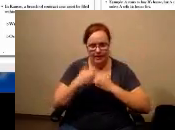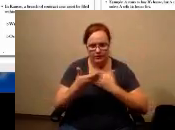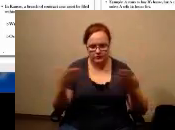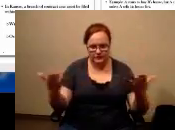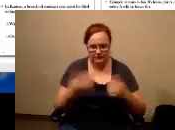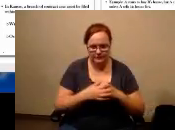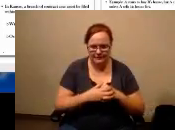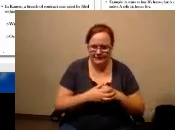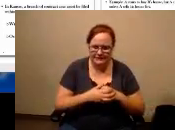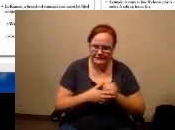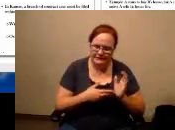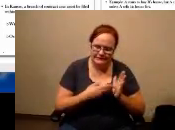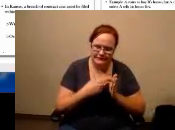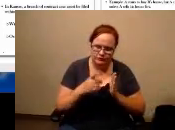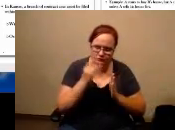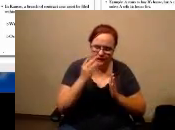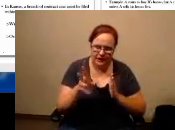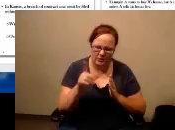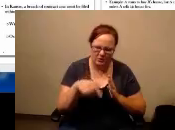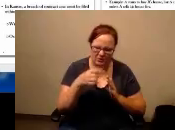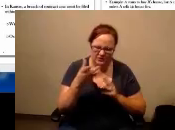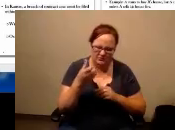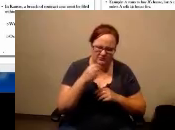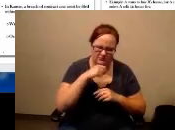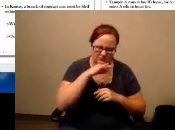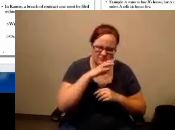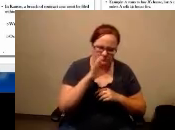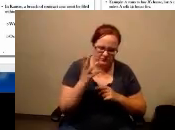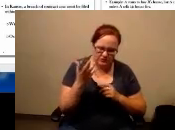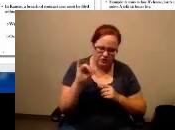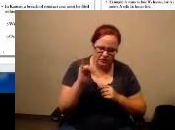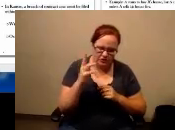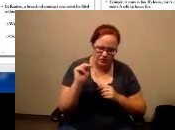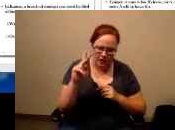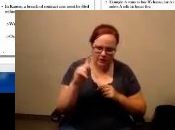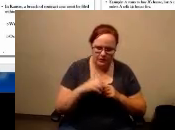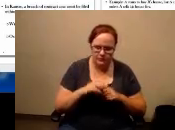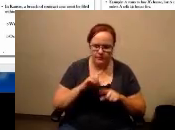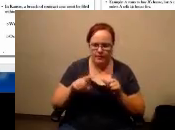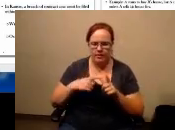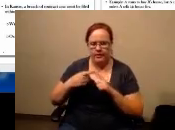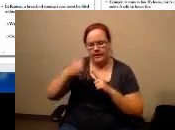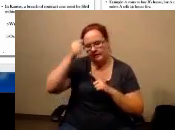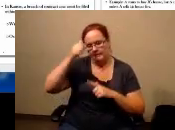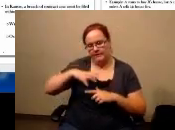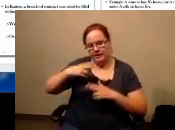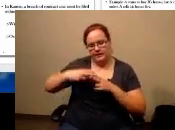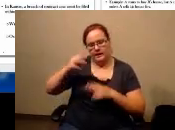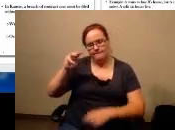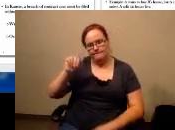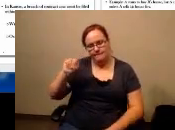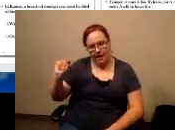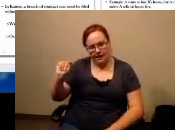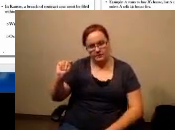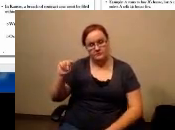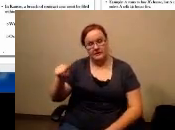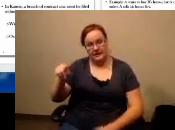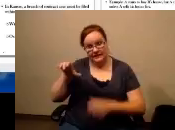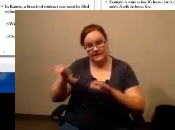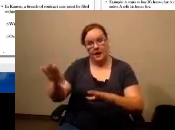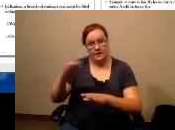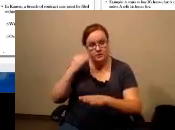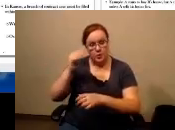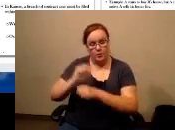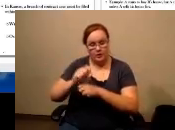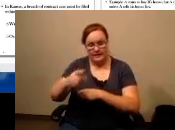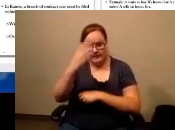essentially junk. A guy named Matt Cuellar went to the auction. He had done his homework. He knew